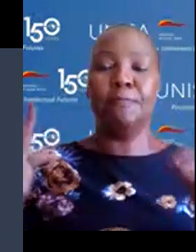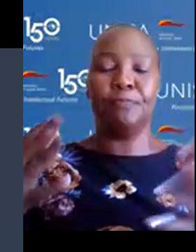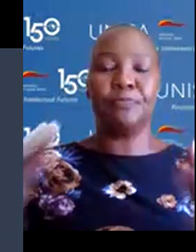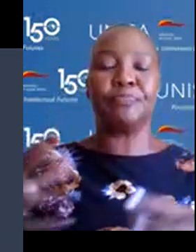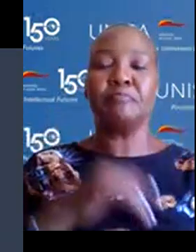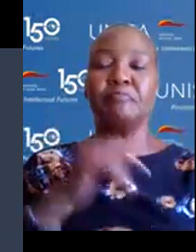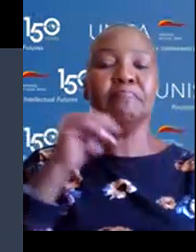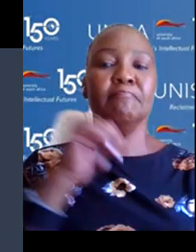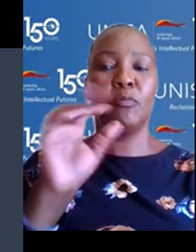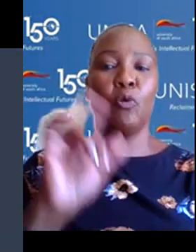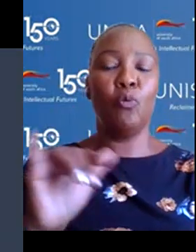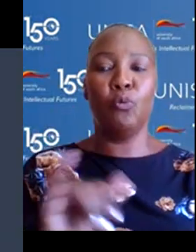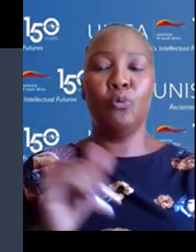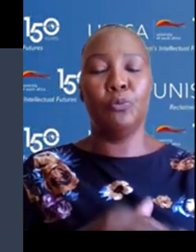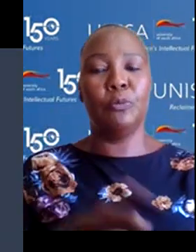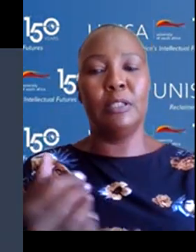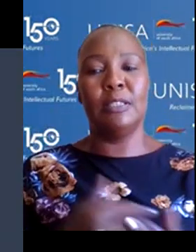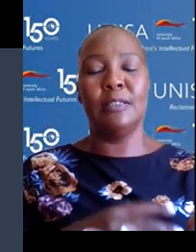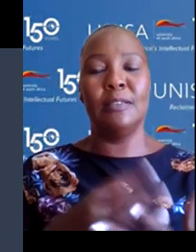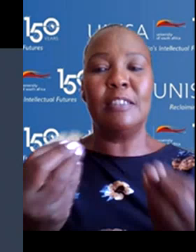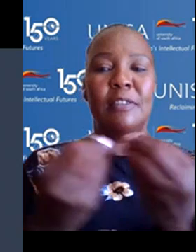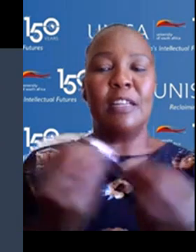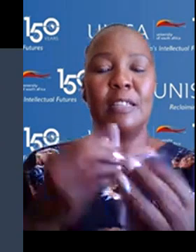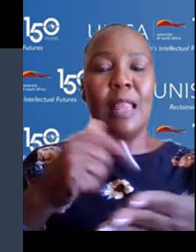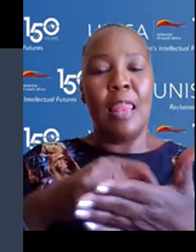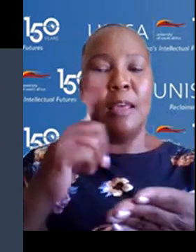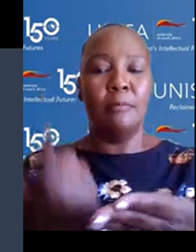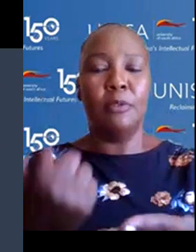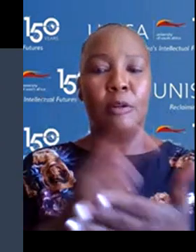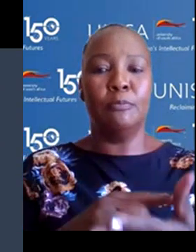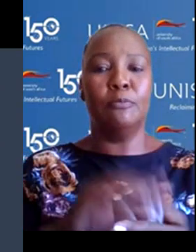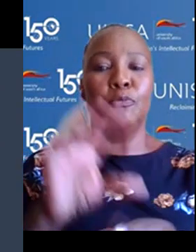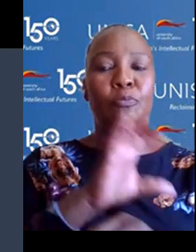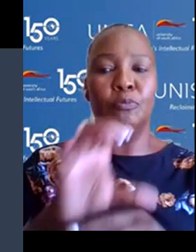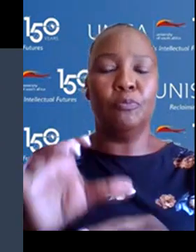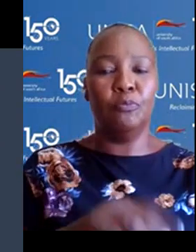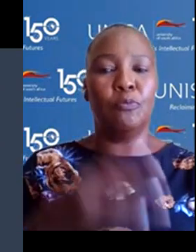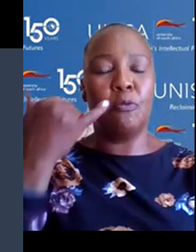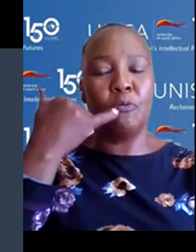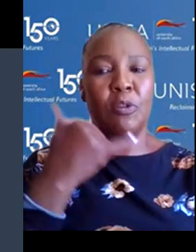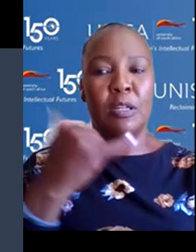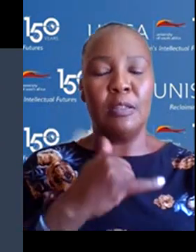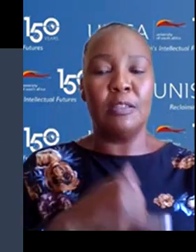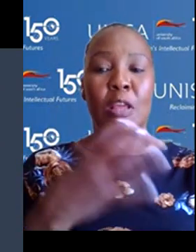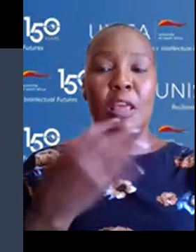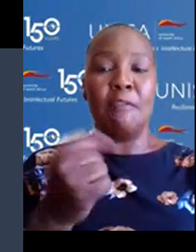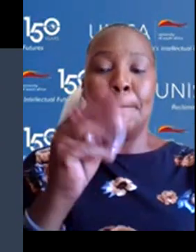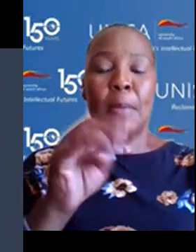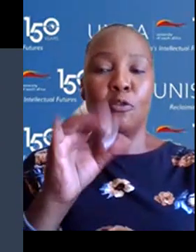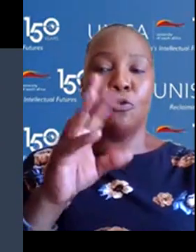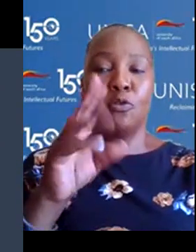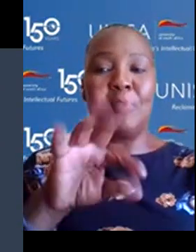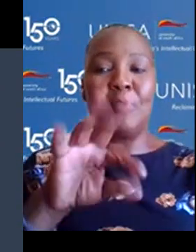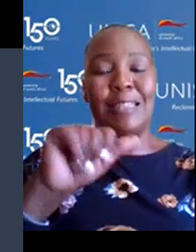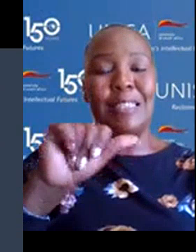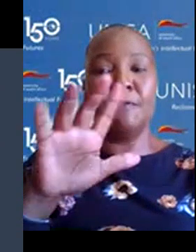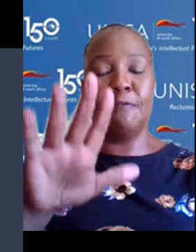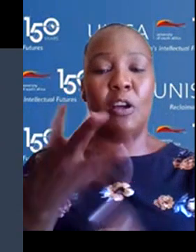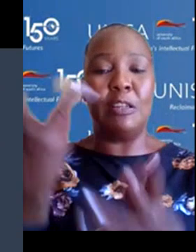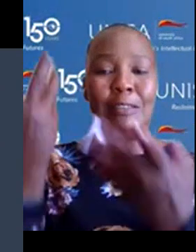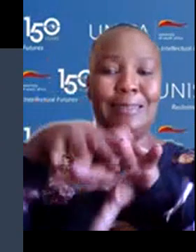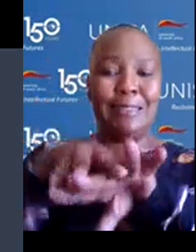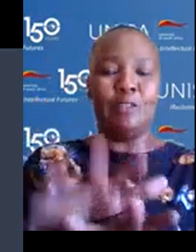which device you're using. You can use your laptop, your tablet, your phone. As long as you've got Microsoft 365, it integrates with all those